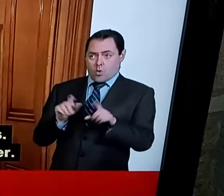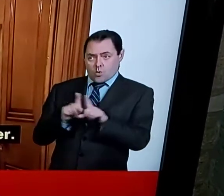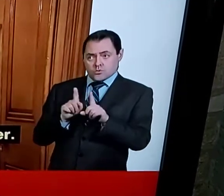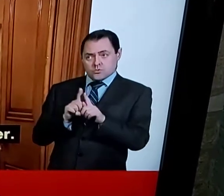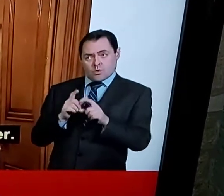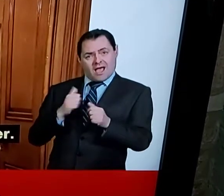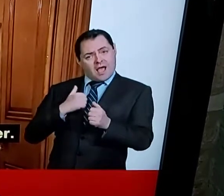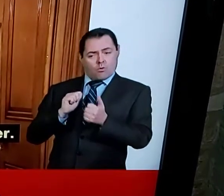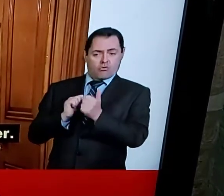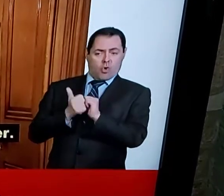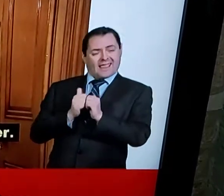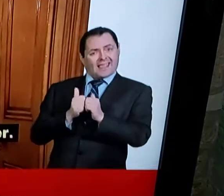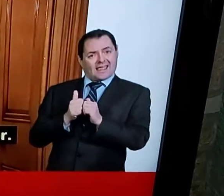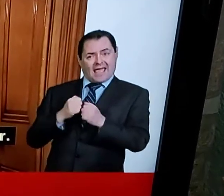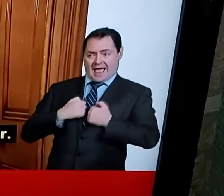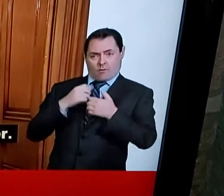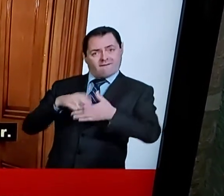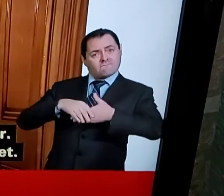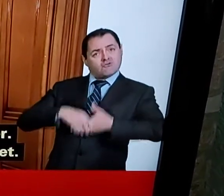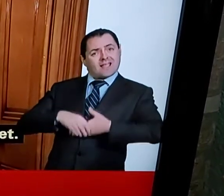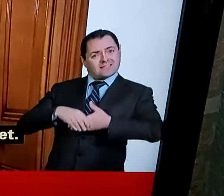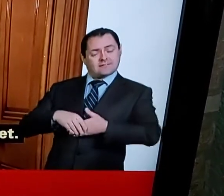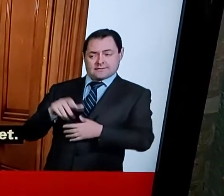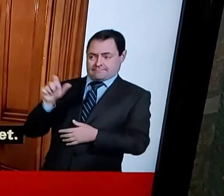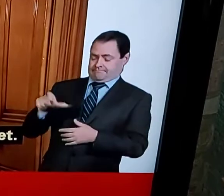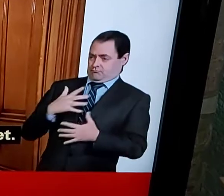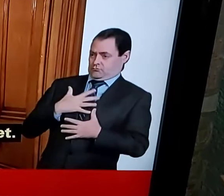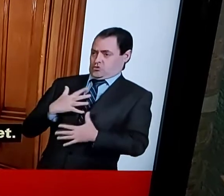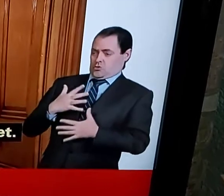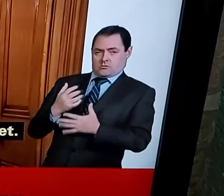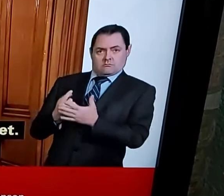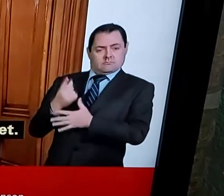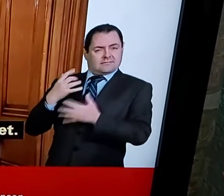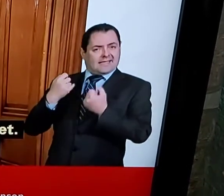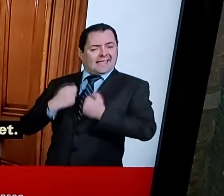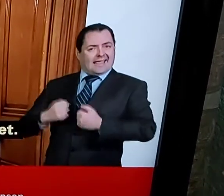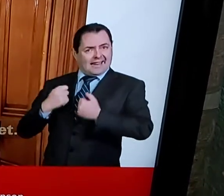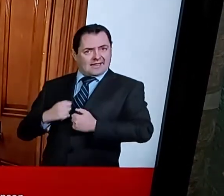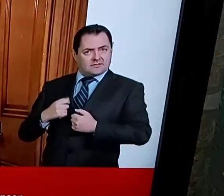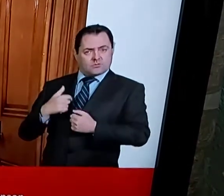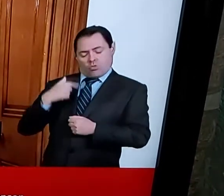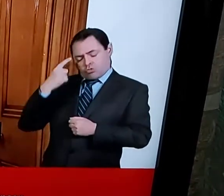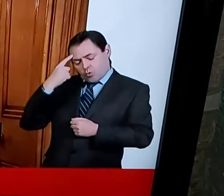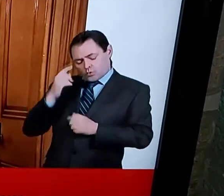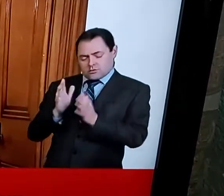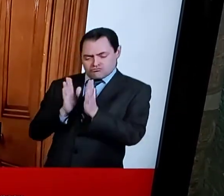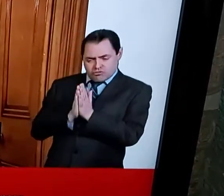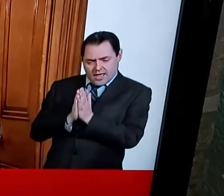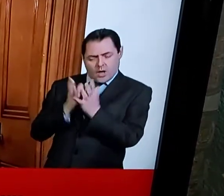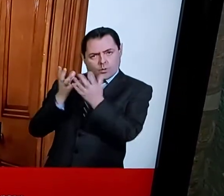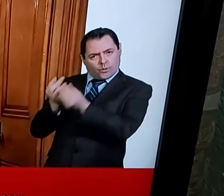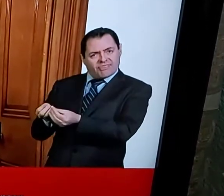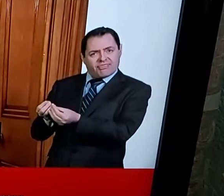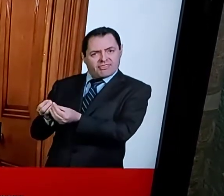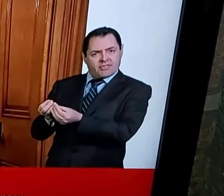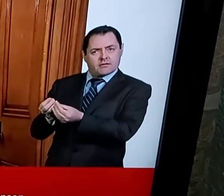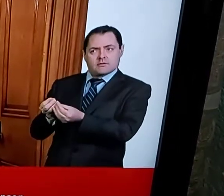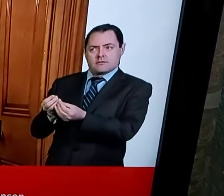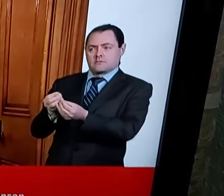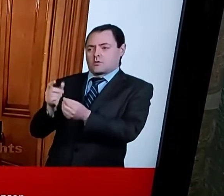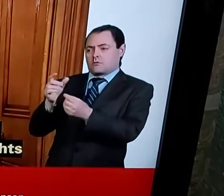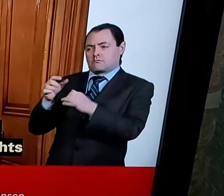colleague and he's also our friend. So all of our thoughts and prayers are with the Prime Minister at this time, with Carrie